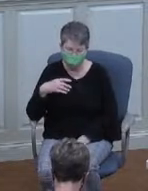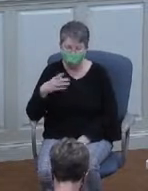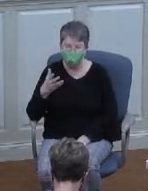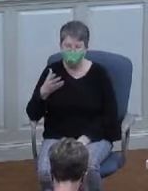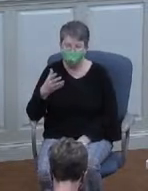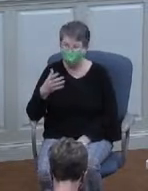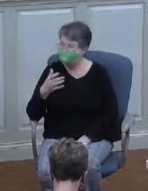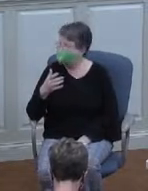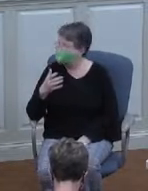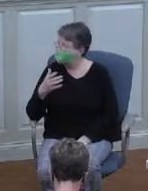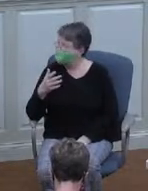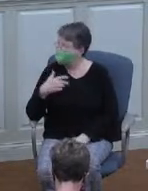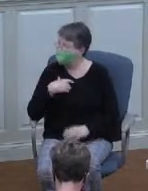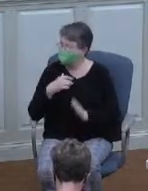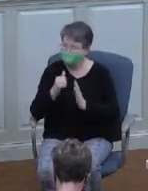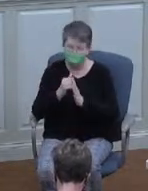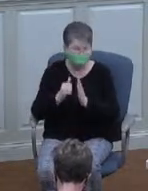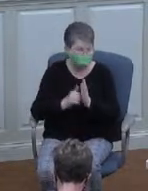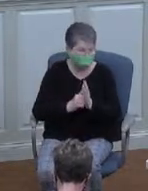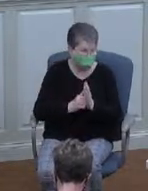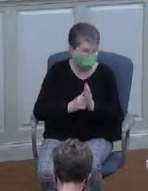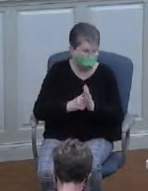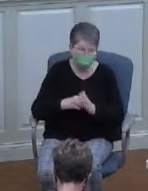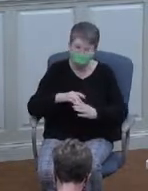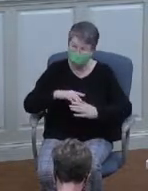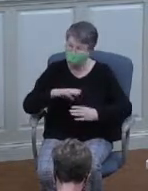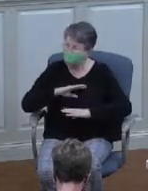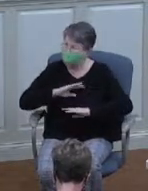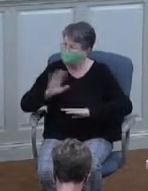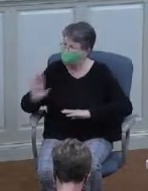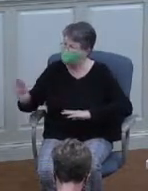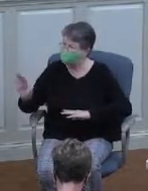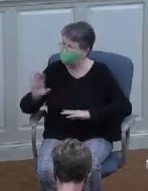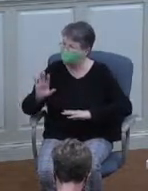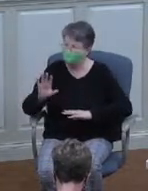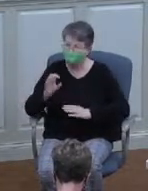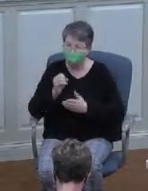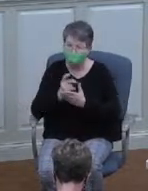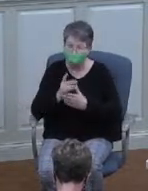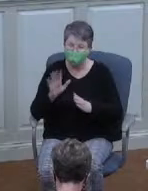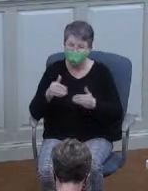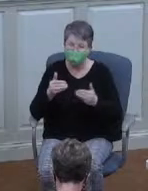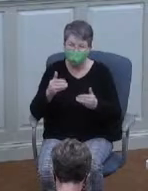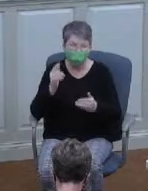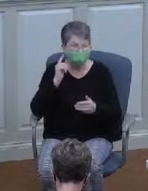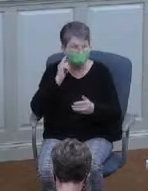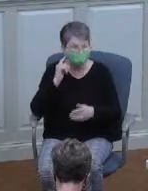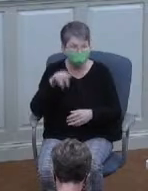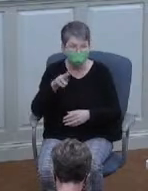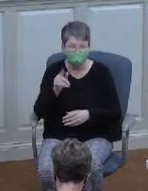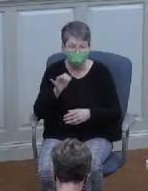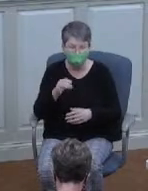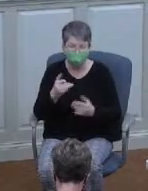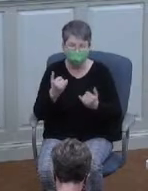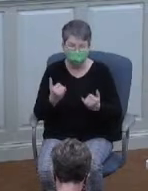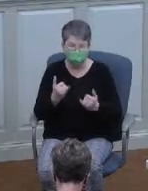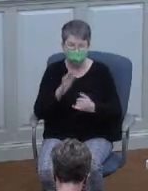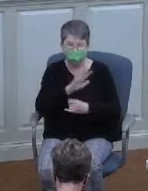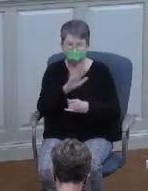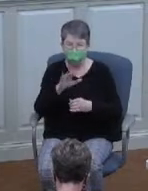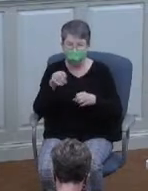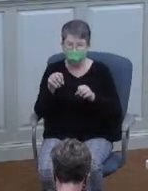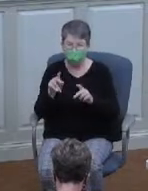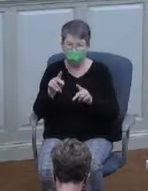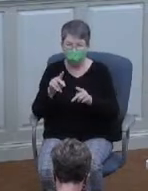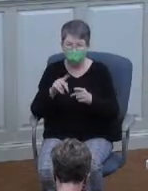Commissioner, you've had the agenda. I assume it meets your approval. We'll move right on to hear the public. This is the public's opportunity to